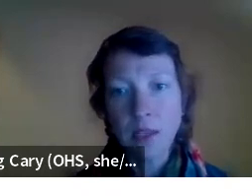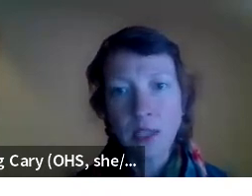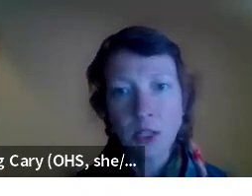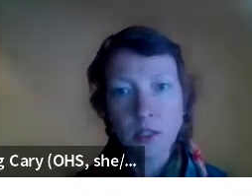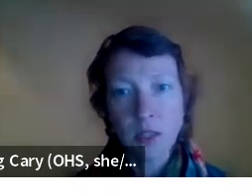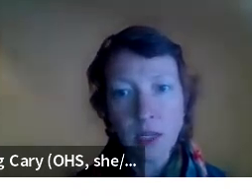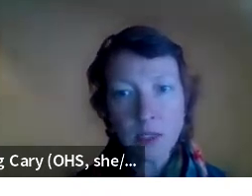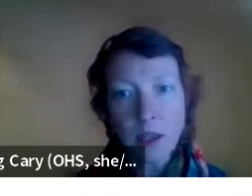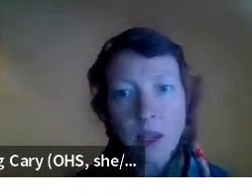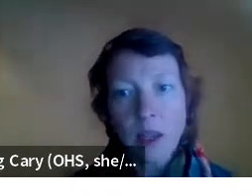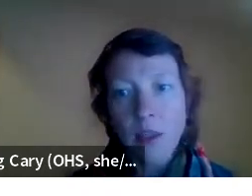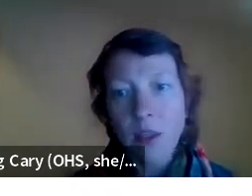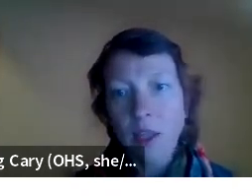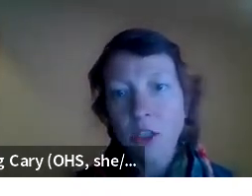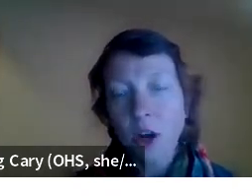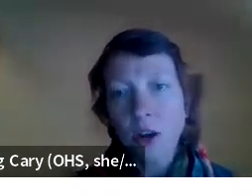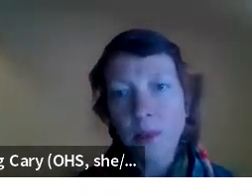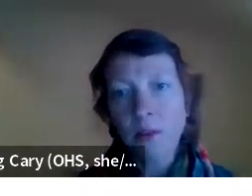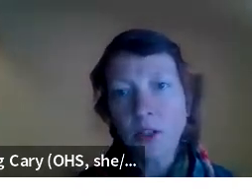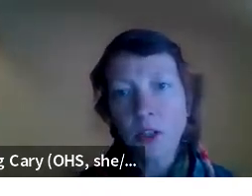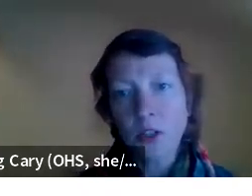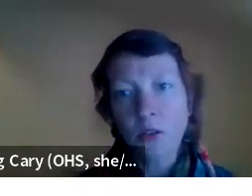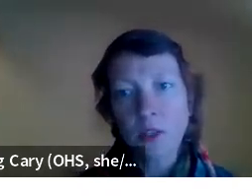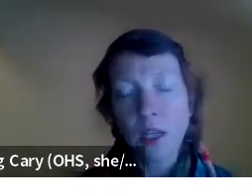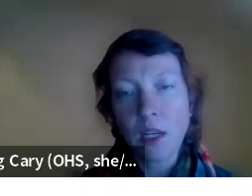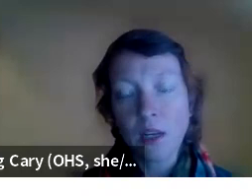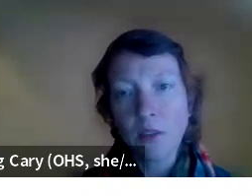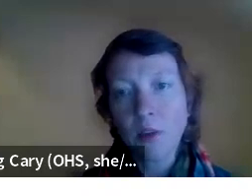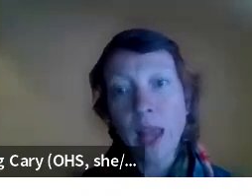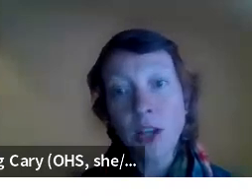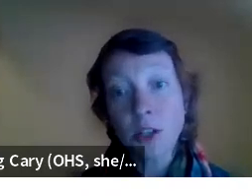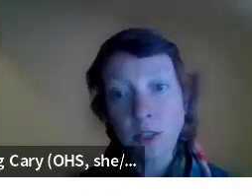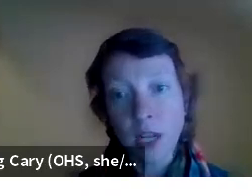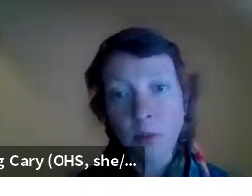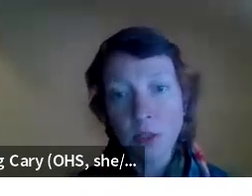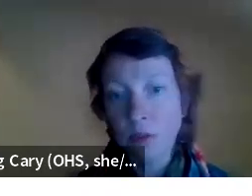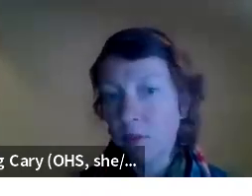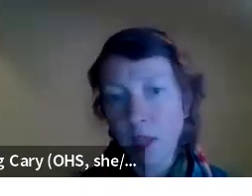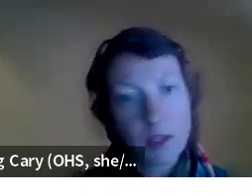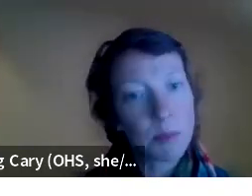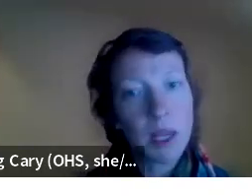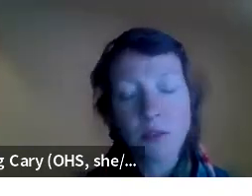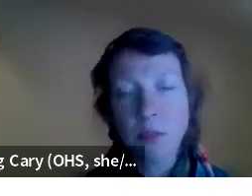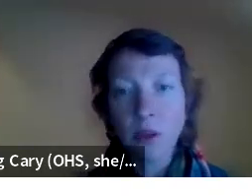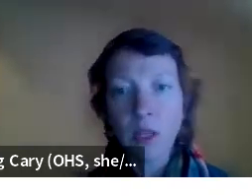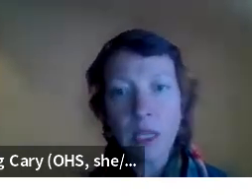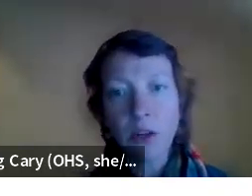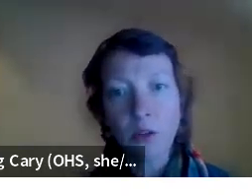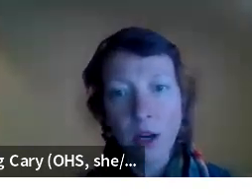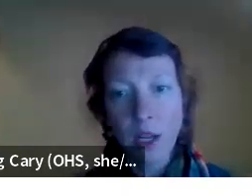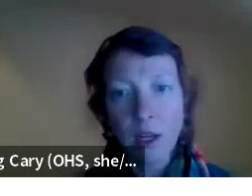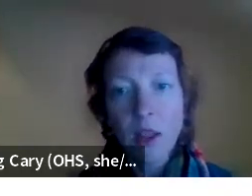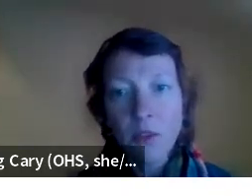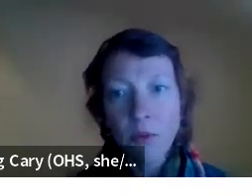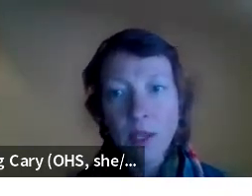their vaccination status. The chart on the right just shows from national data, which is playing out similarly here